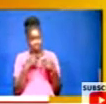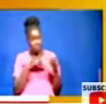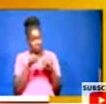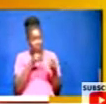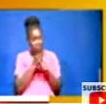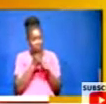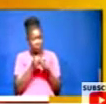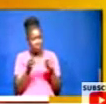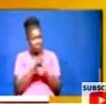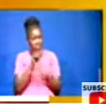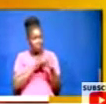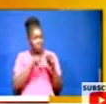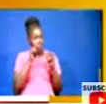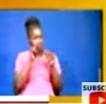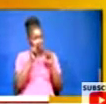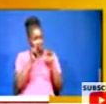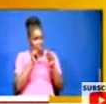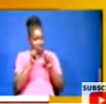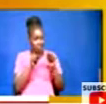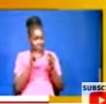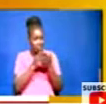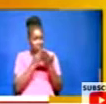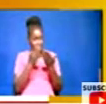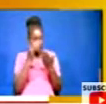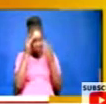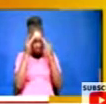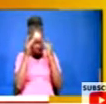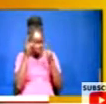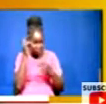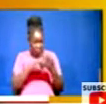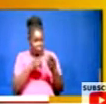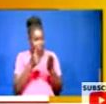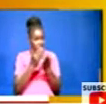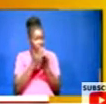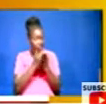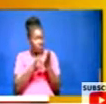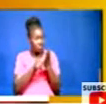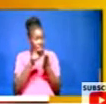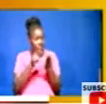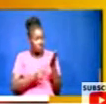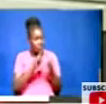full psychoanalysis of this sector and determined what exactly is ailing the agricultural sector in Kenya?